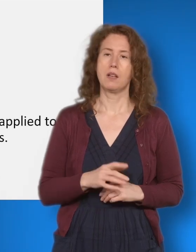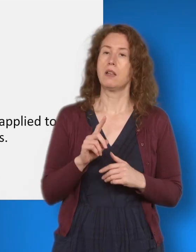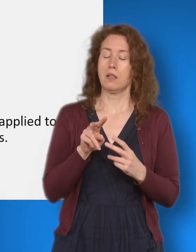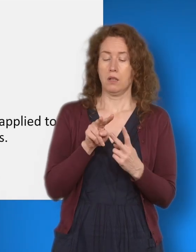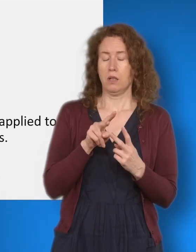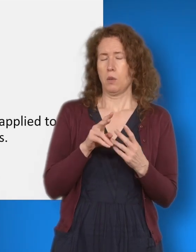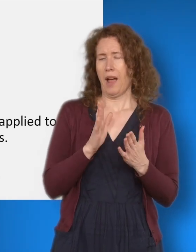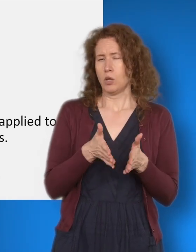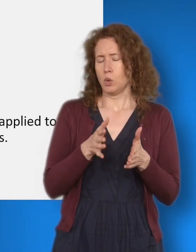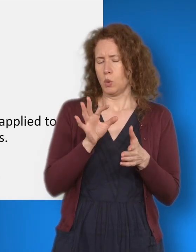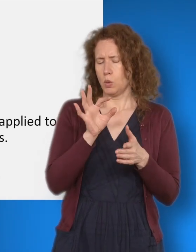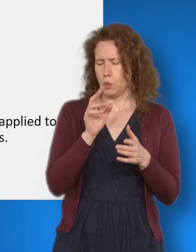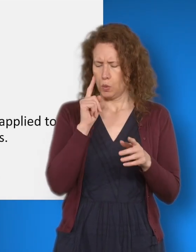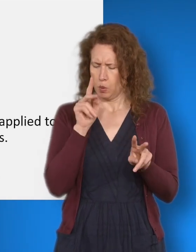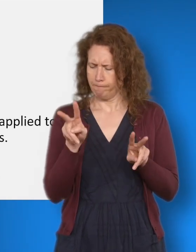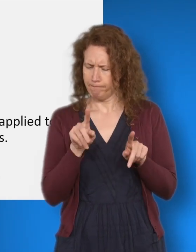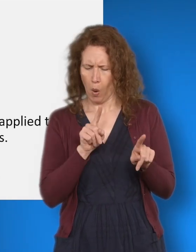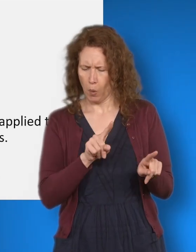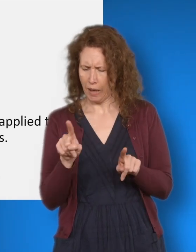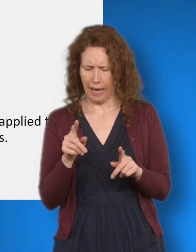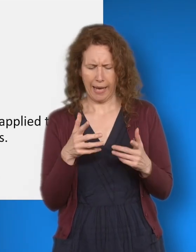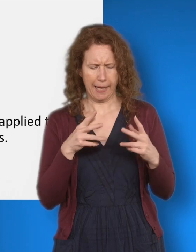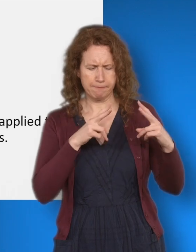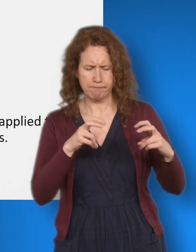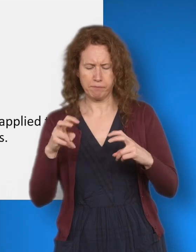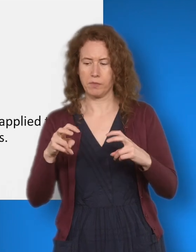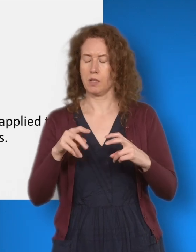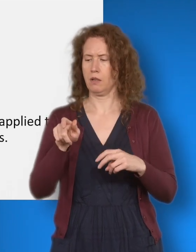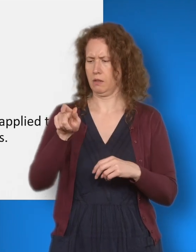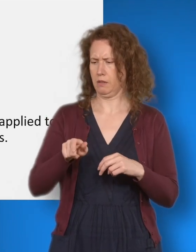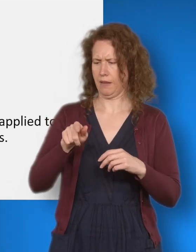specifically examine the interplay between network